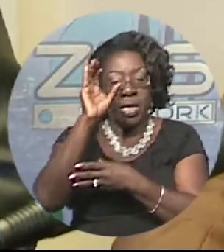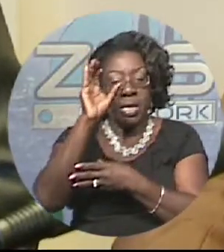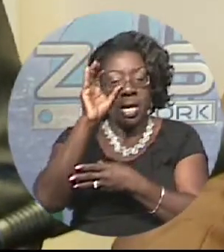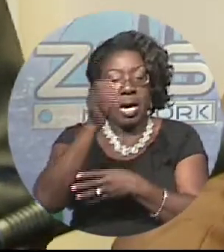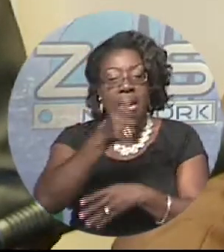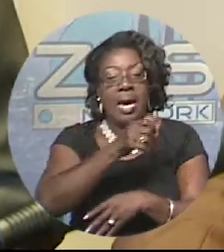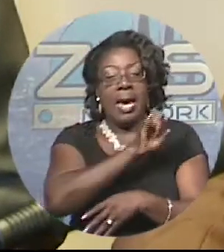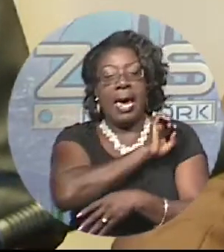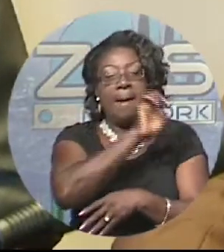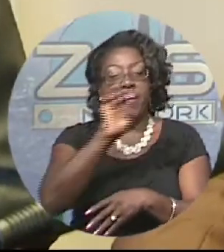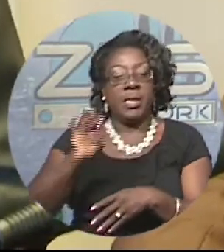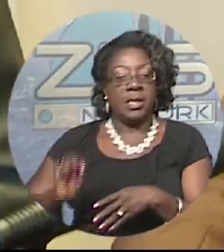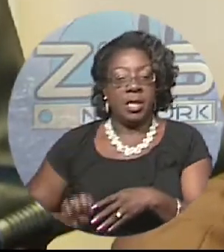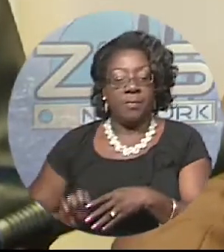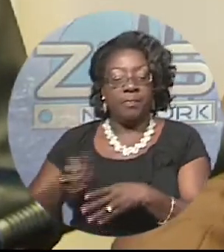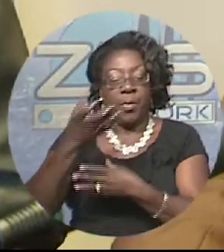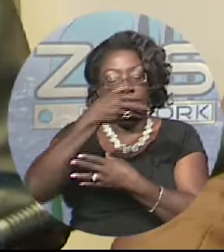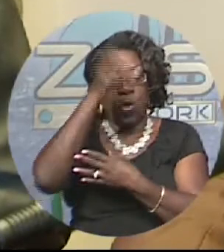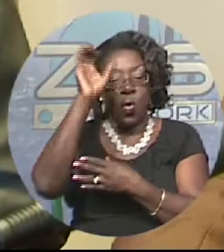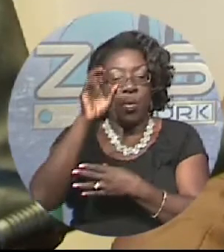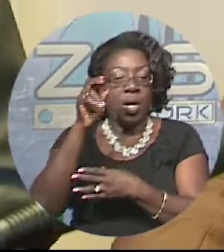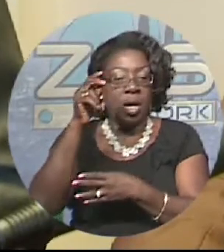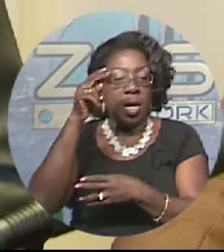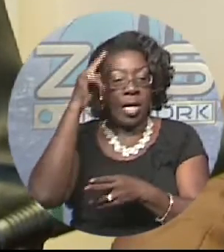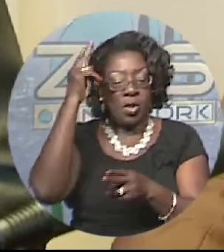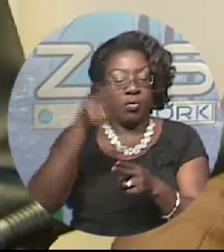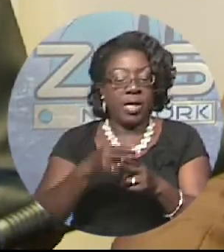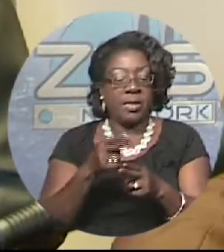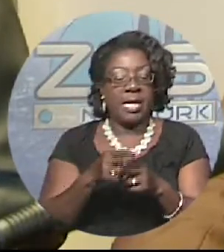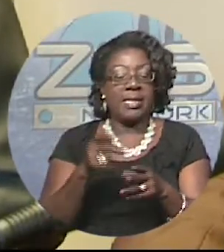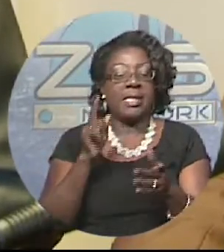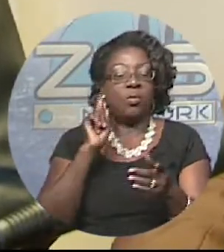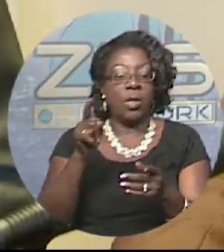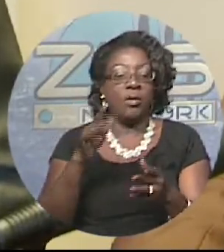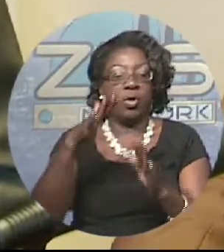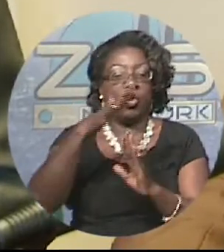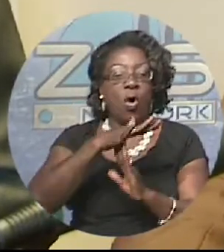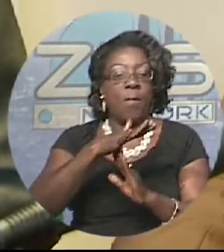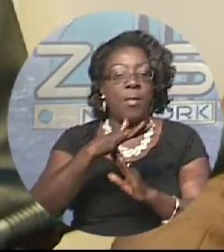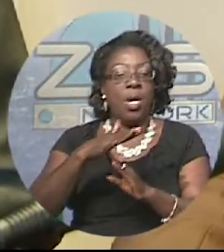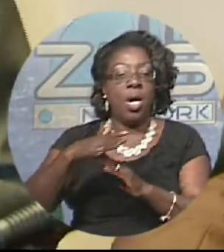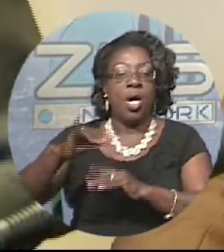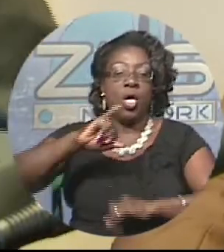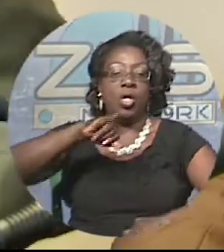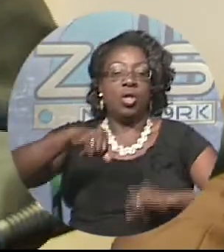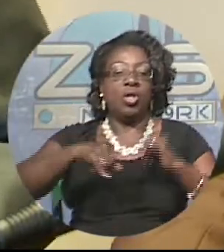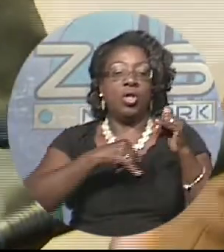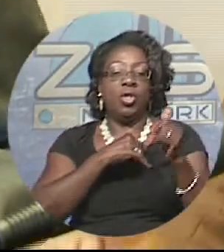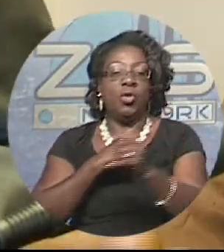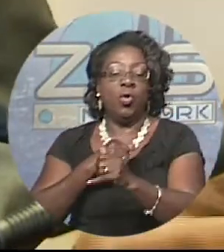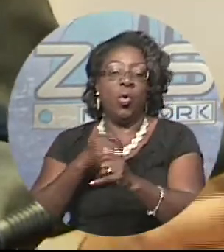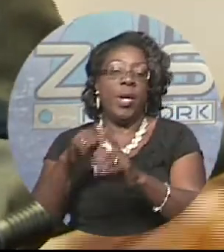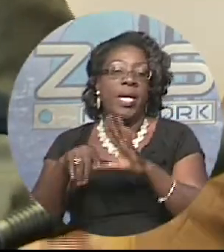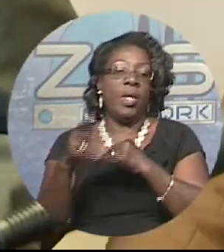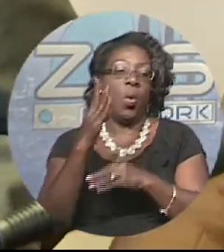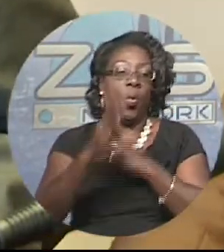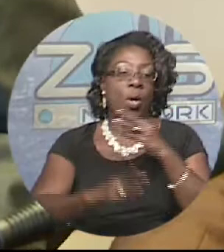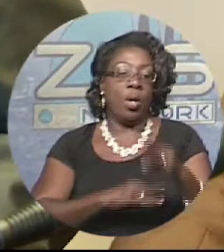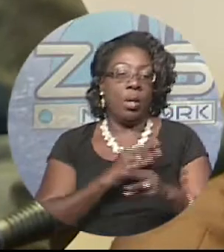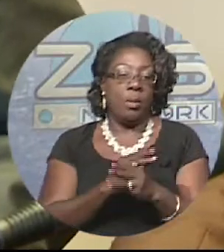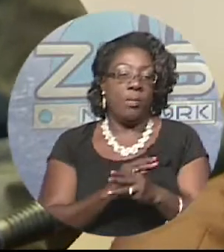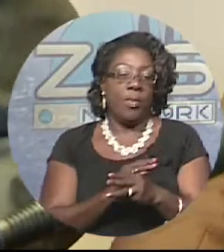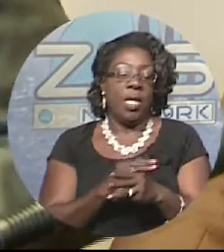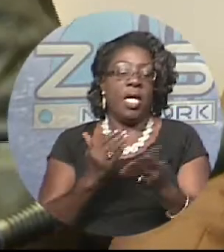Cuba is recognized as one of the top judo countries in the world. And it's through events like these that our